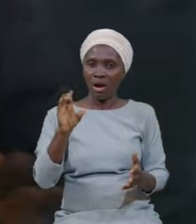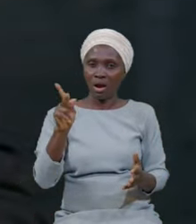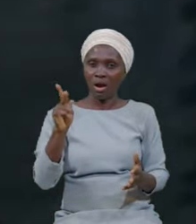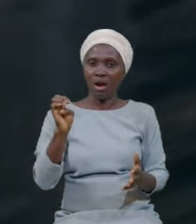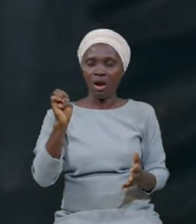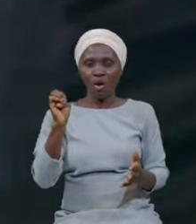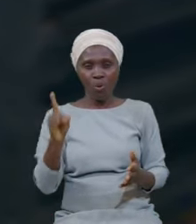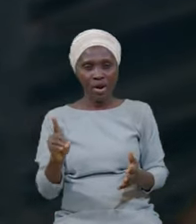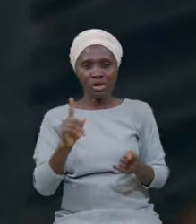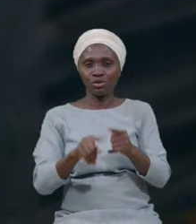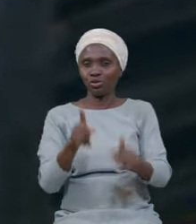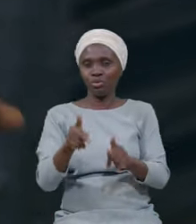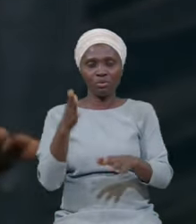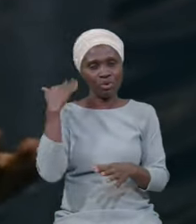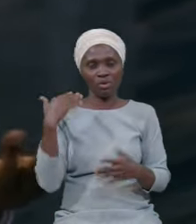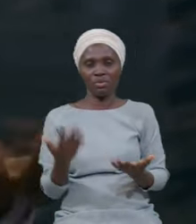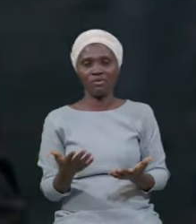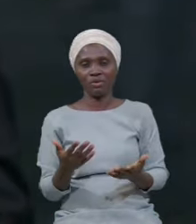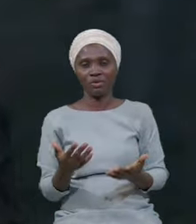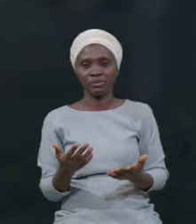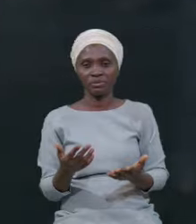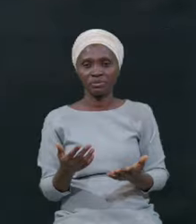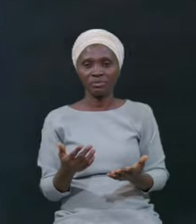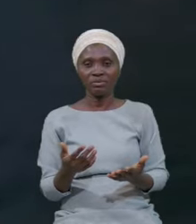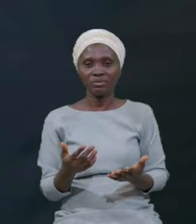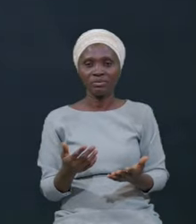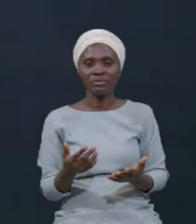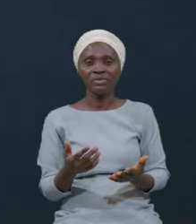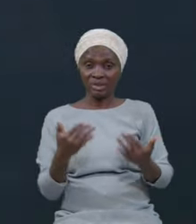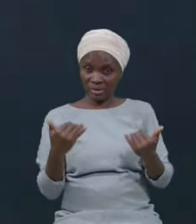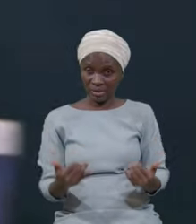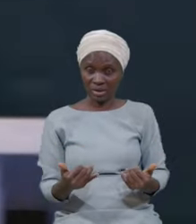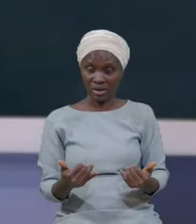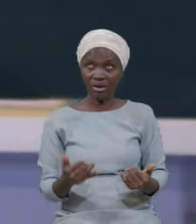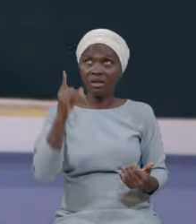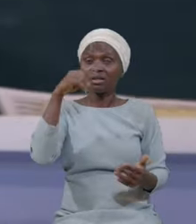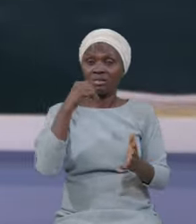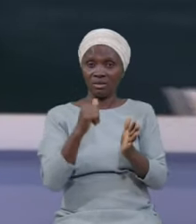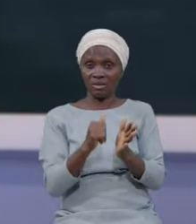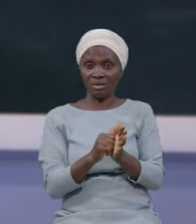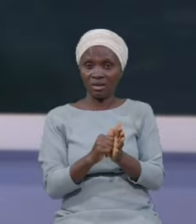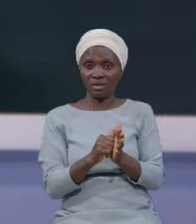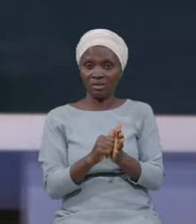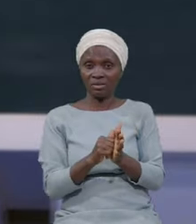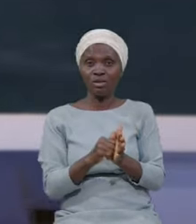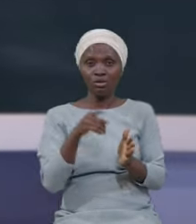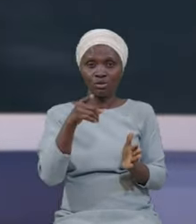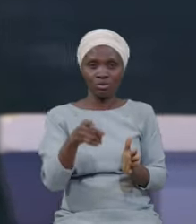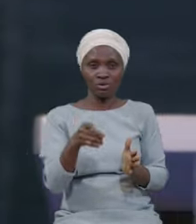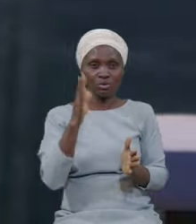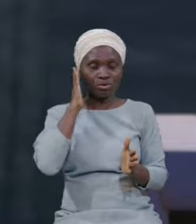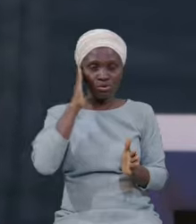cruel to younger people. We've been cruel. But now, he says, we relieve the oppressed. We go